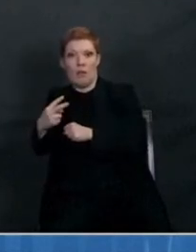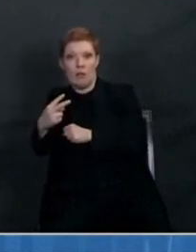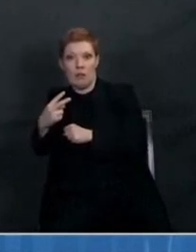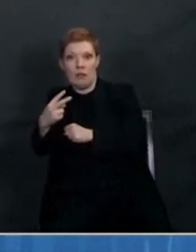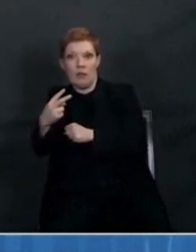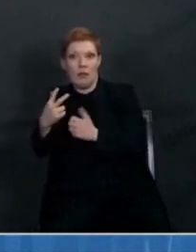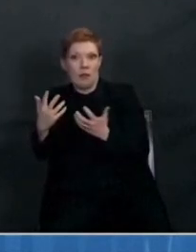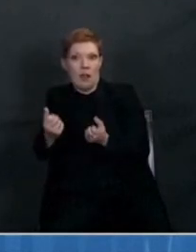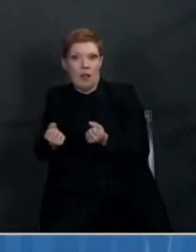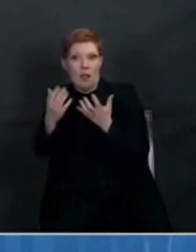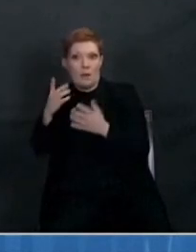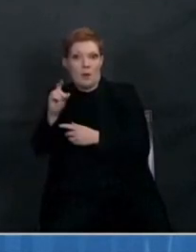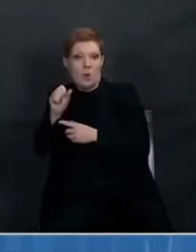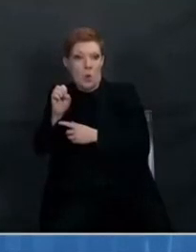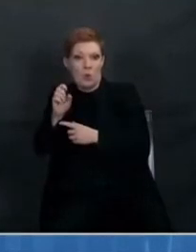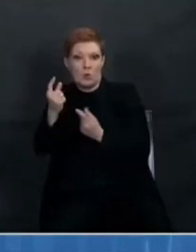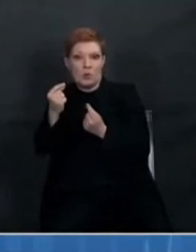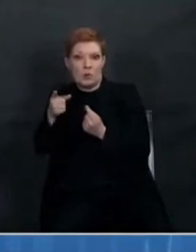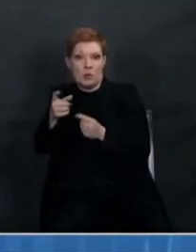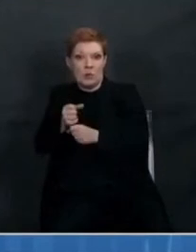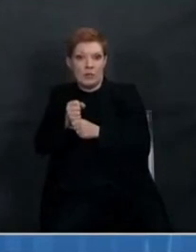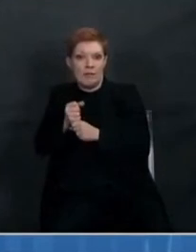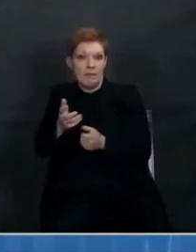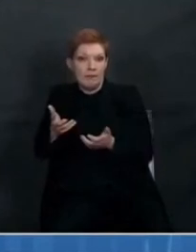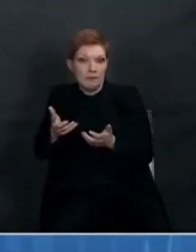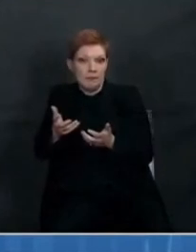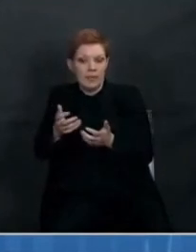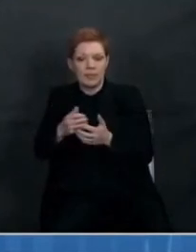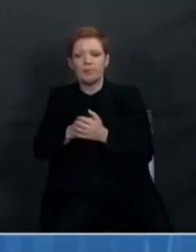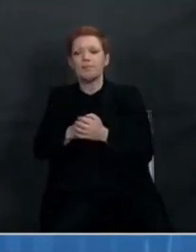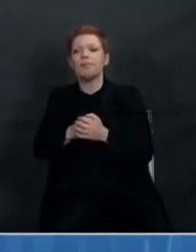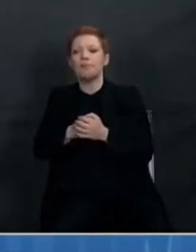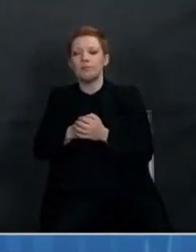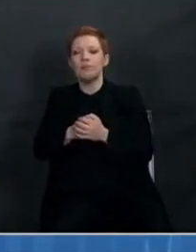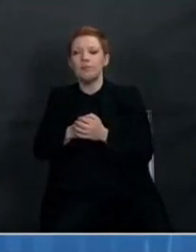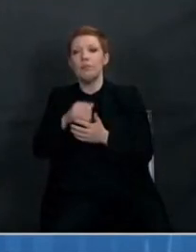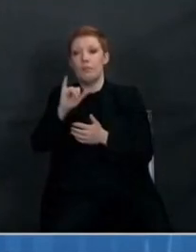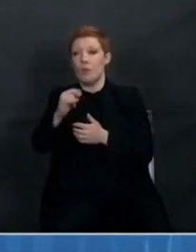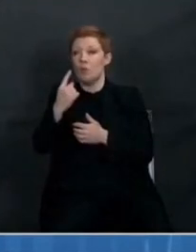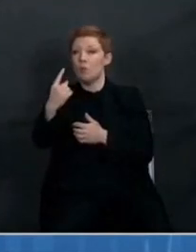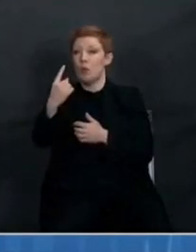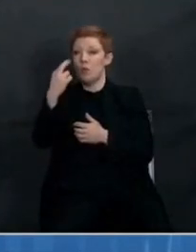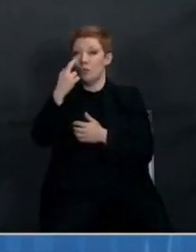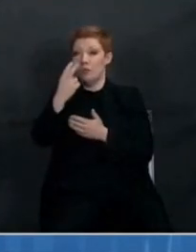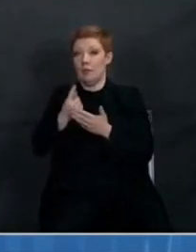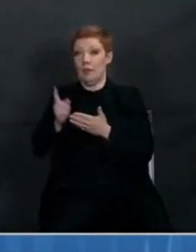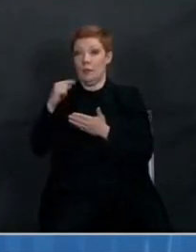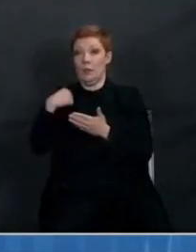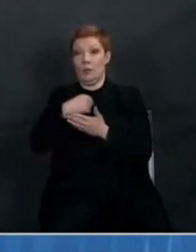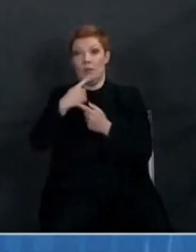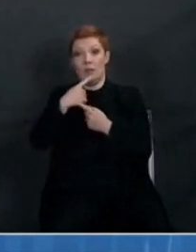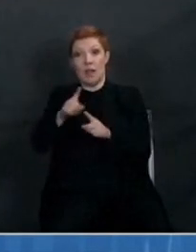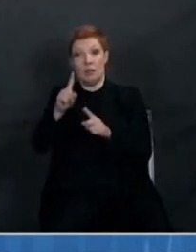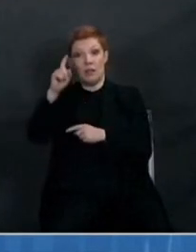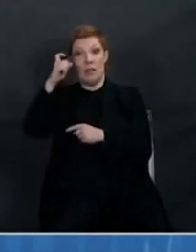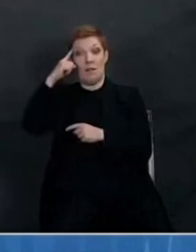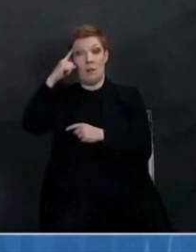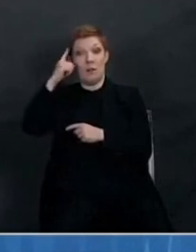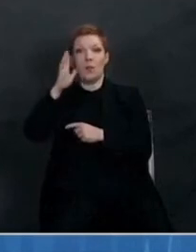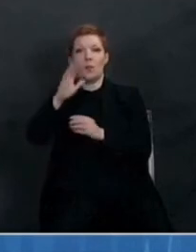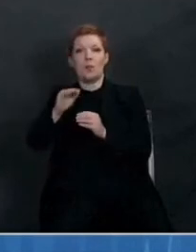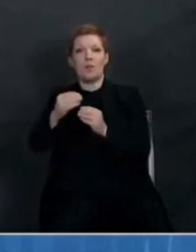how many doses that they would receive. That's one reason why last week we announced that the federal government will be providing